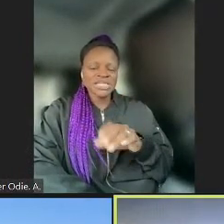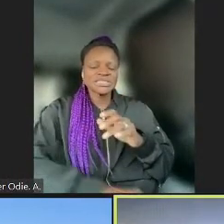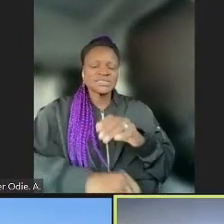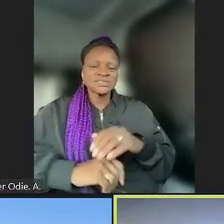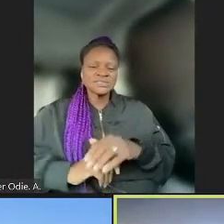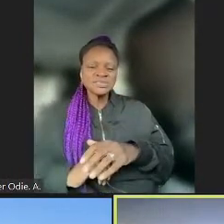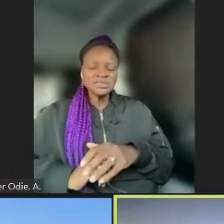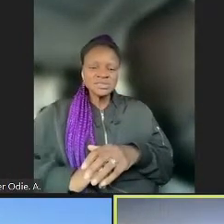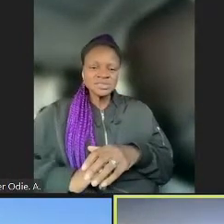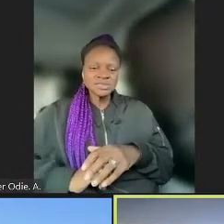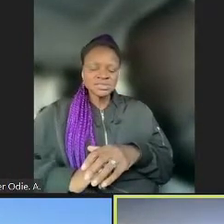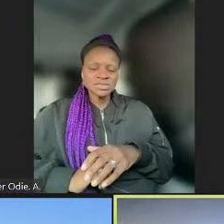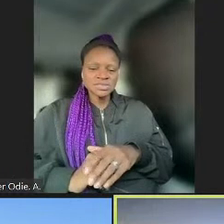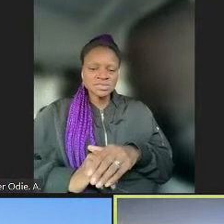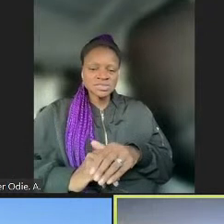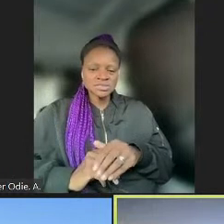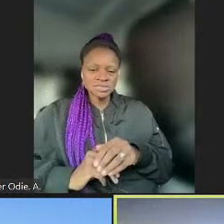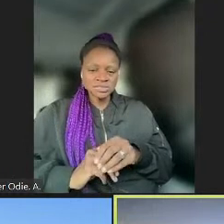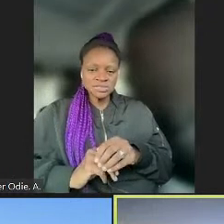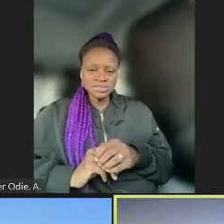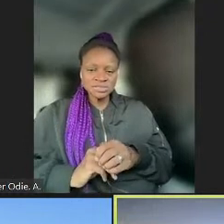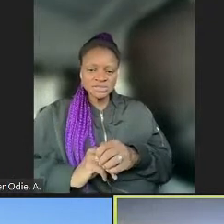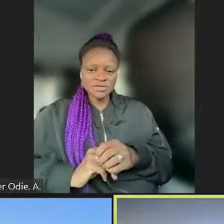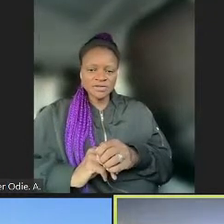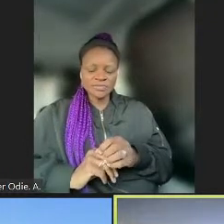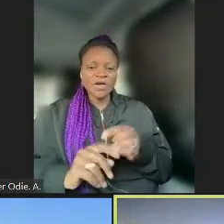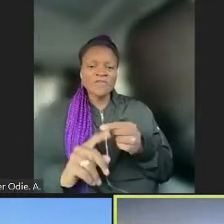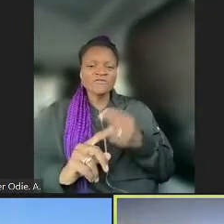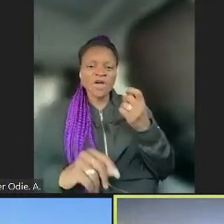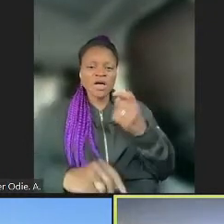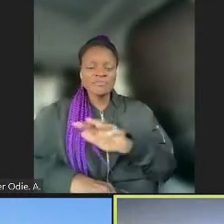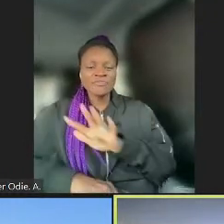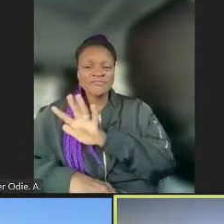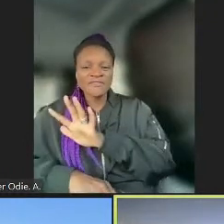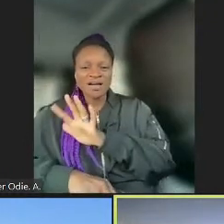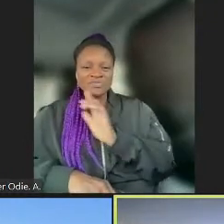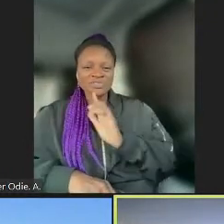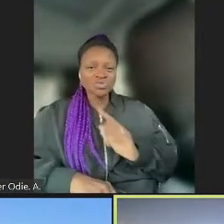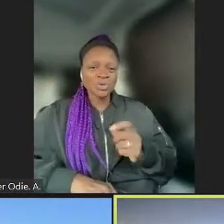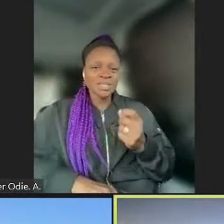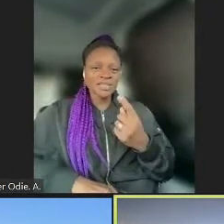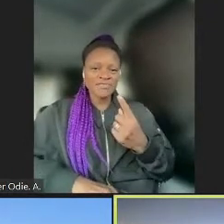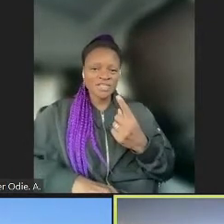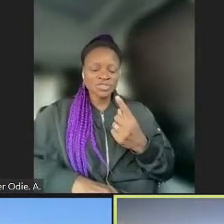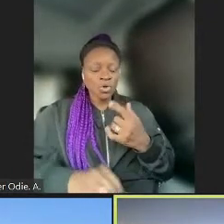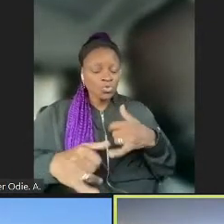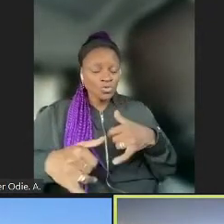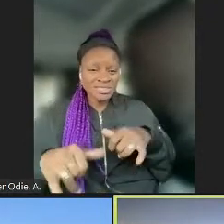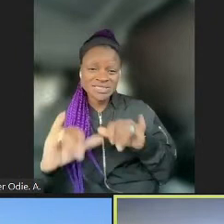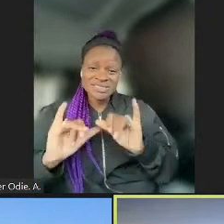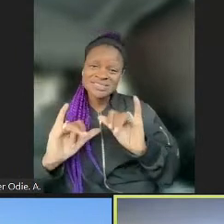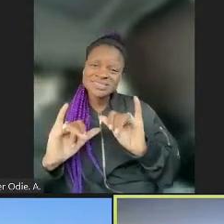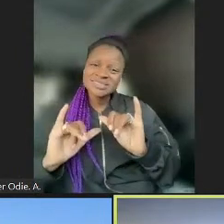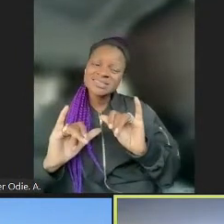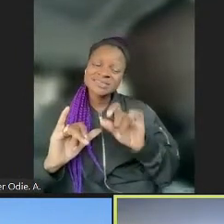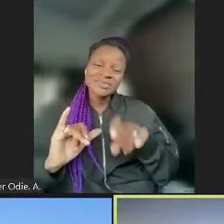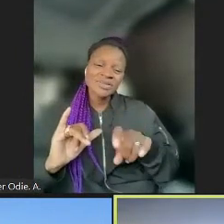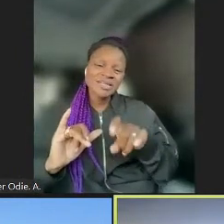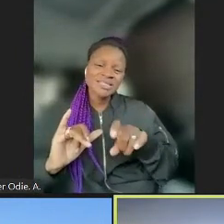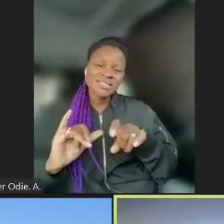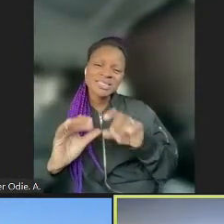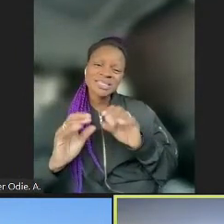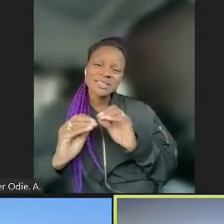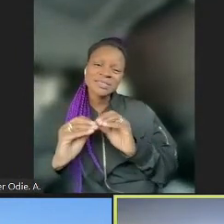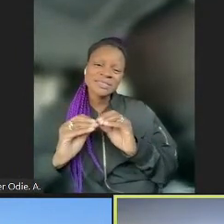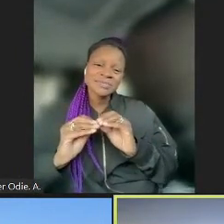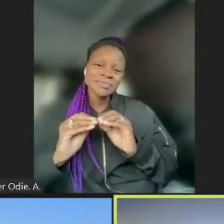the total population, 74%, 5 to 11. So we still have a ways to go there. So we're waiting to meet these metrics